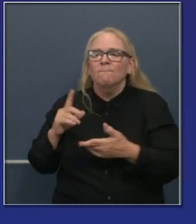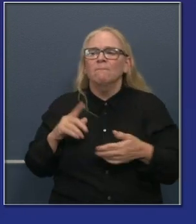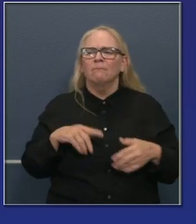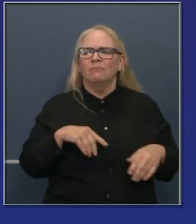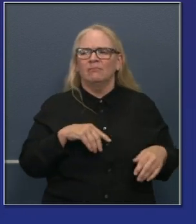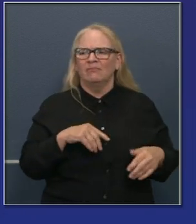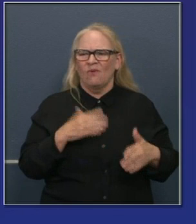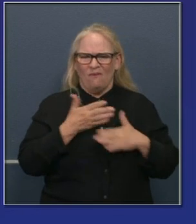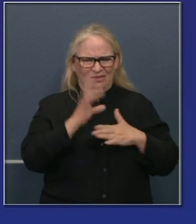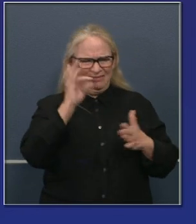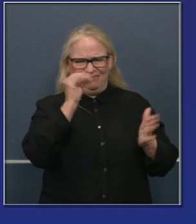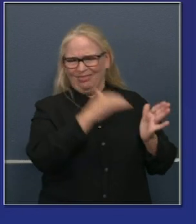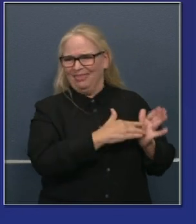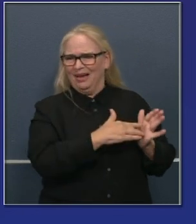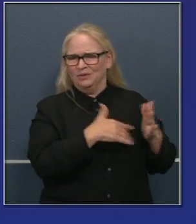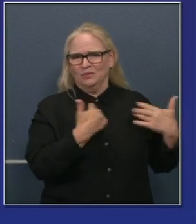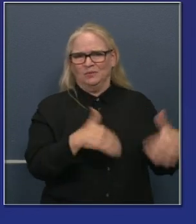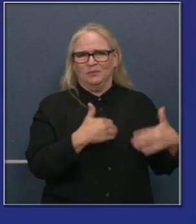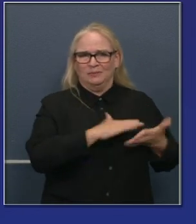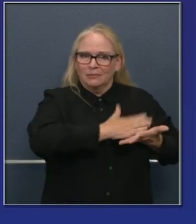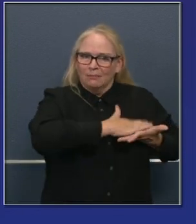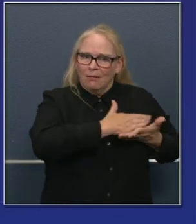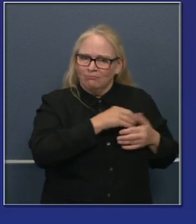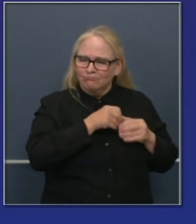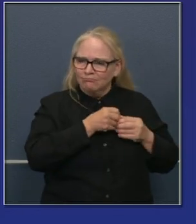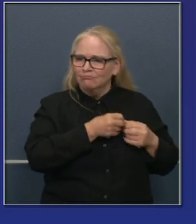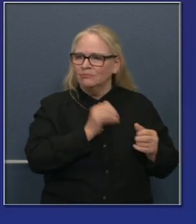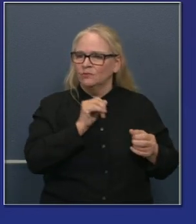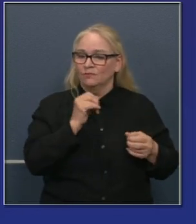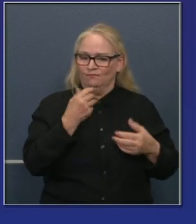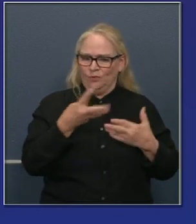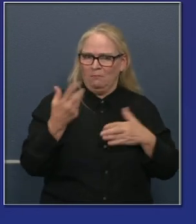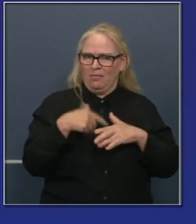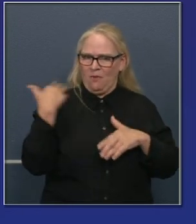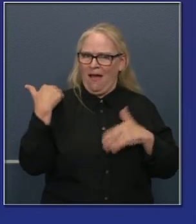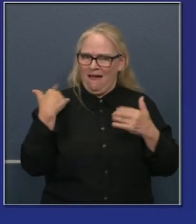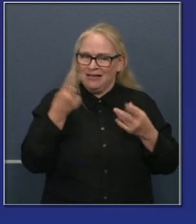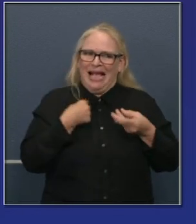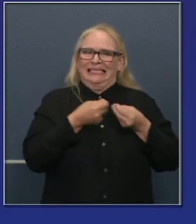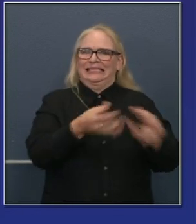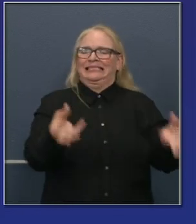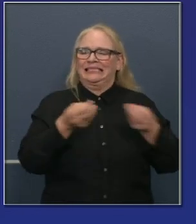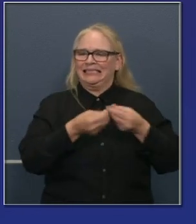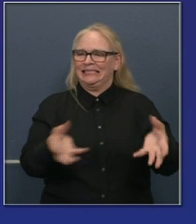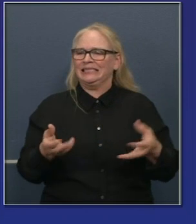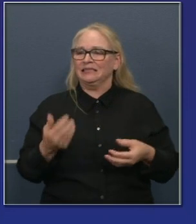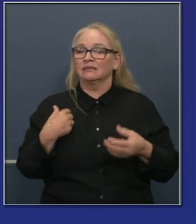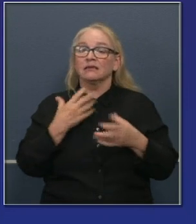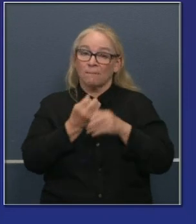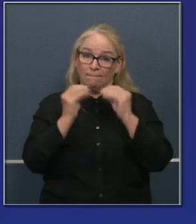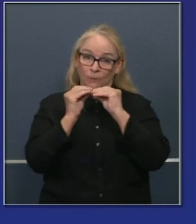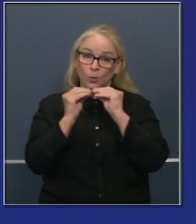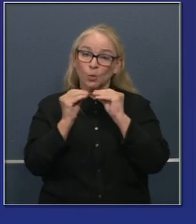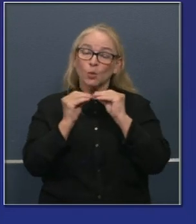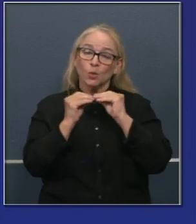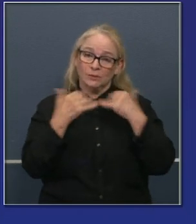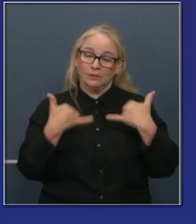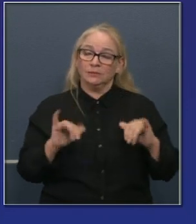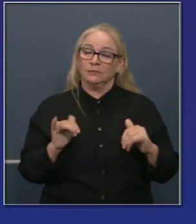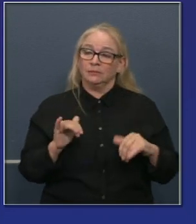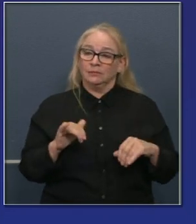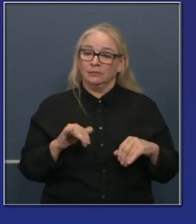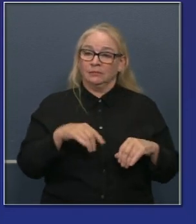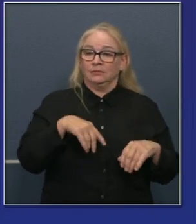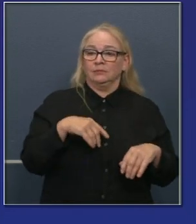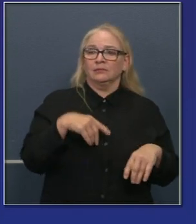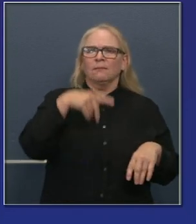70,000. We announced a few months back, tens of thousands more have come in. The CPUC, I had